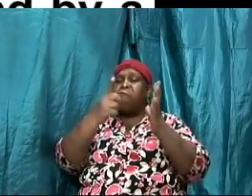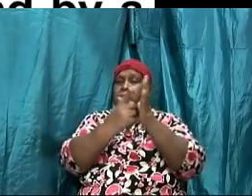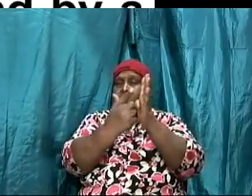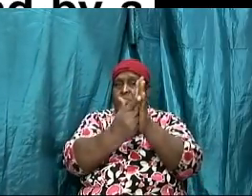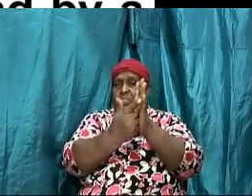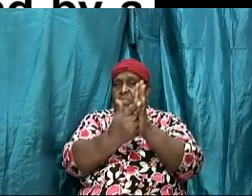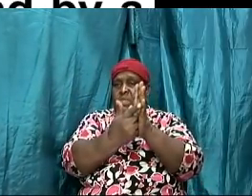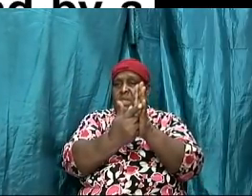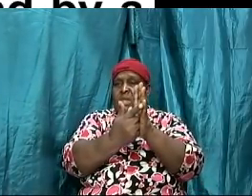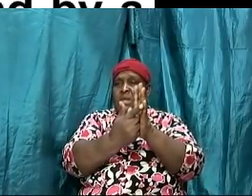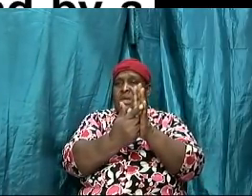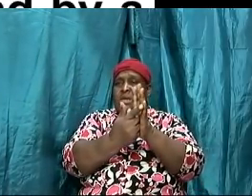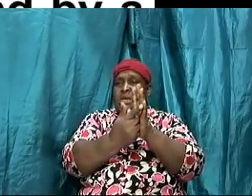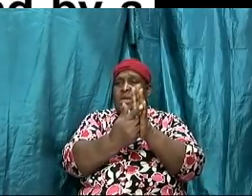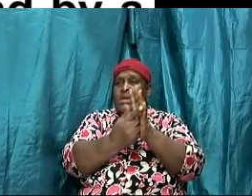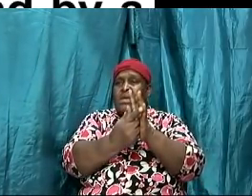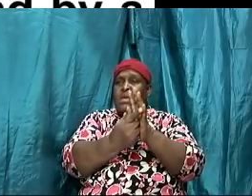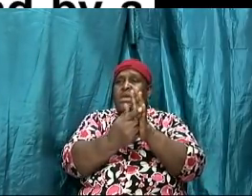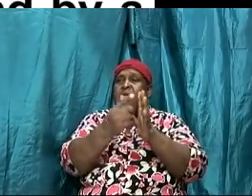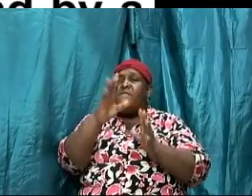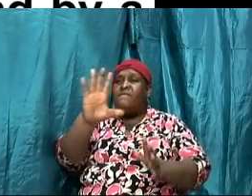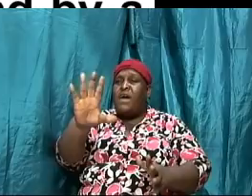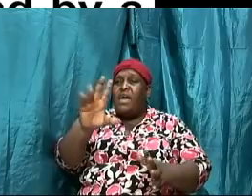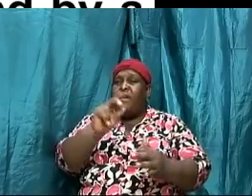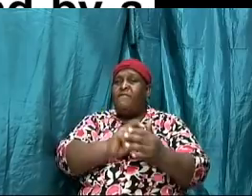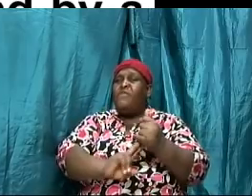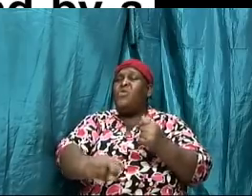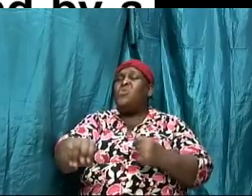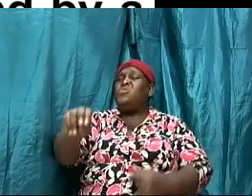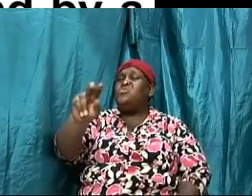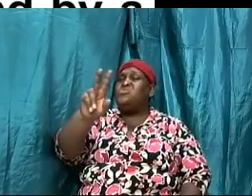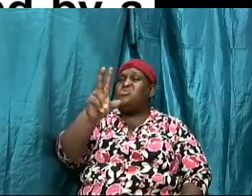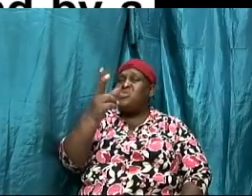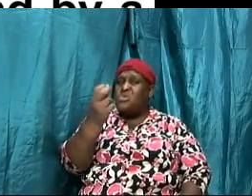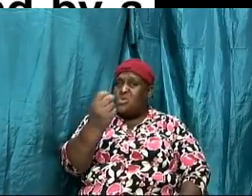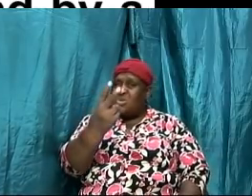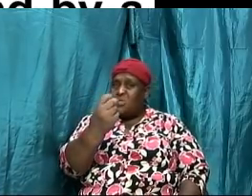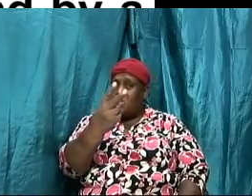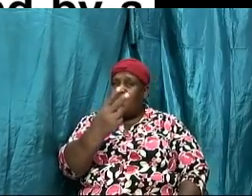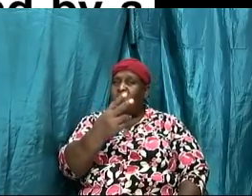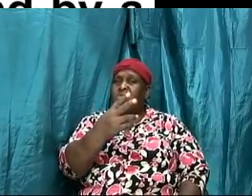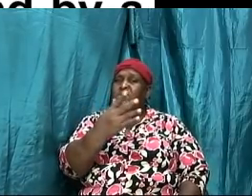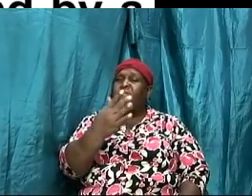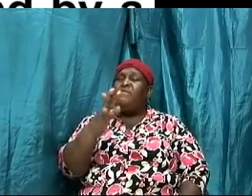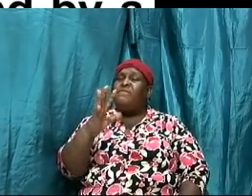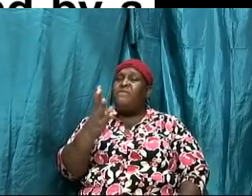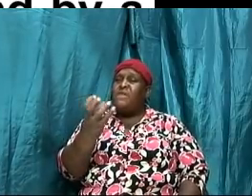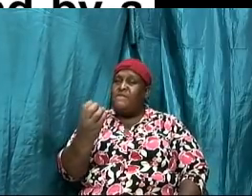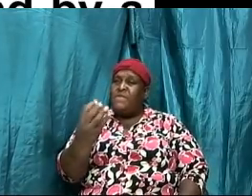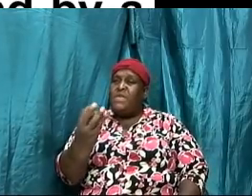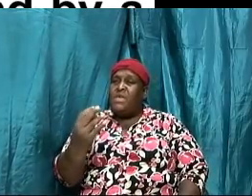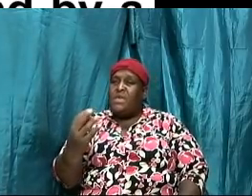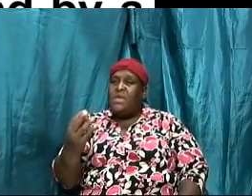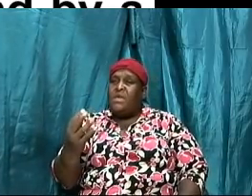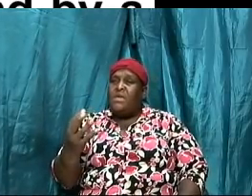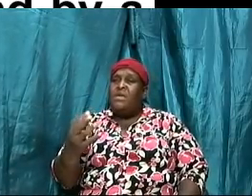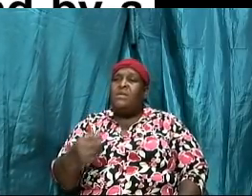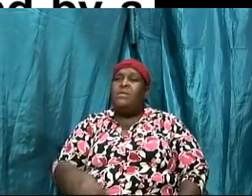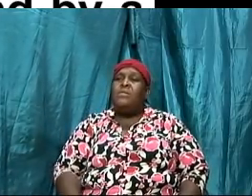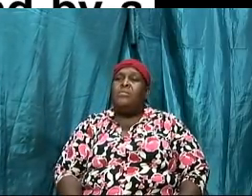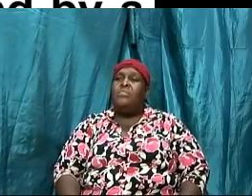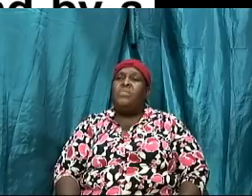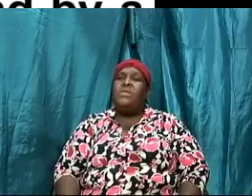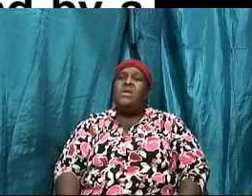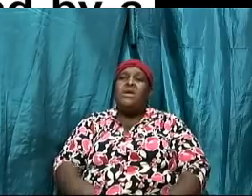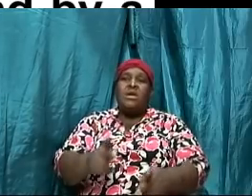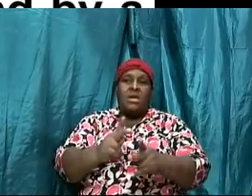In Deuteronomy chapter 5, verse 12 to 15, and I skipped out some of it, but you can read through all of it. I just made highlight the main point. It